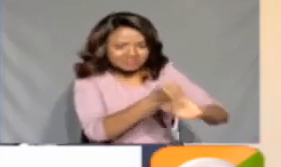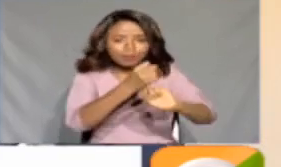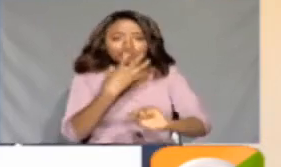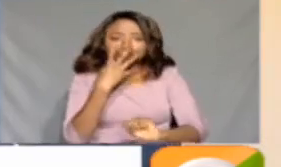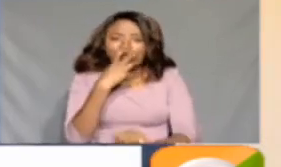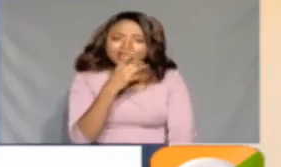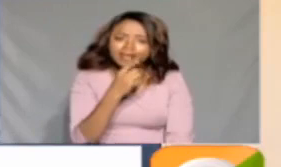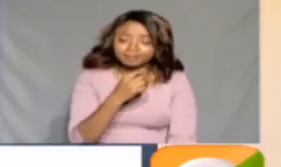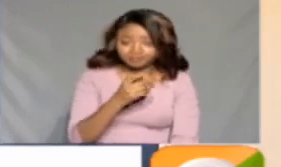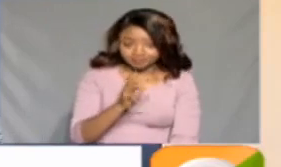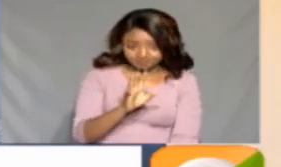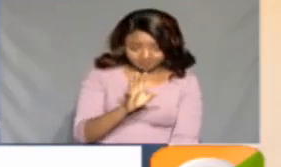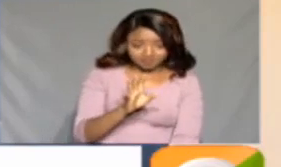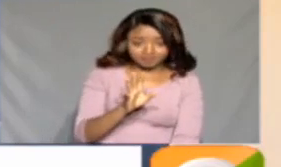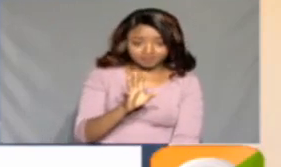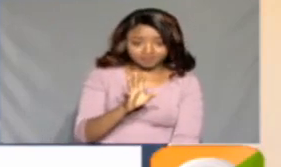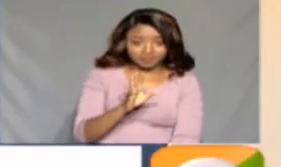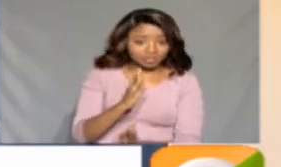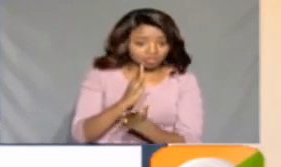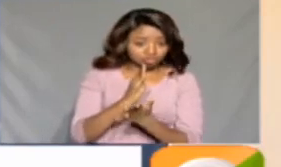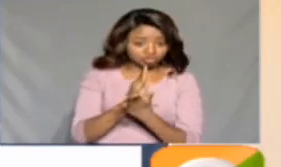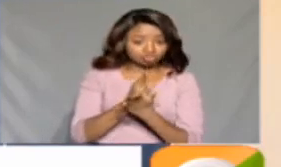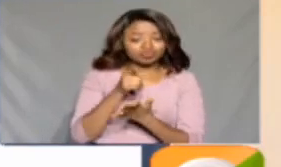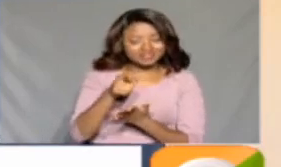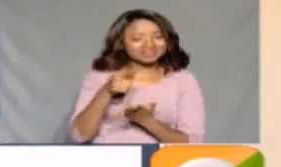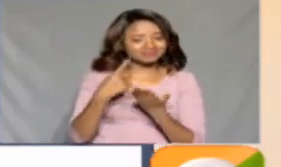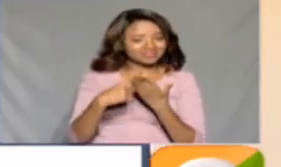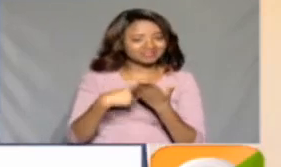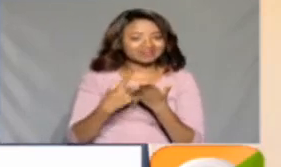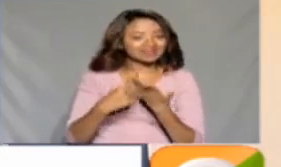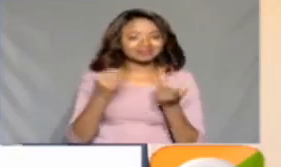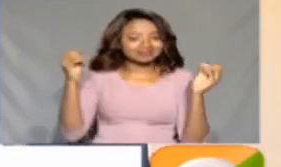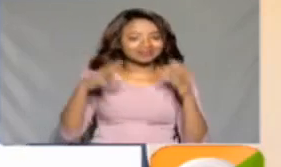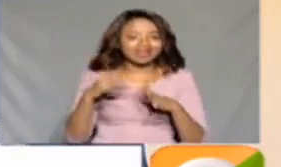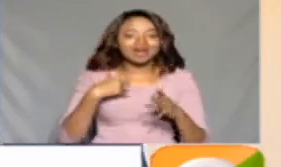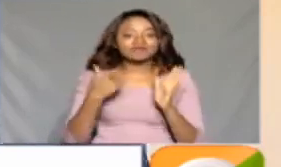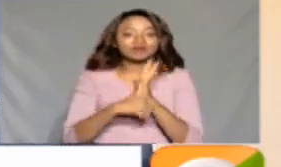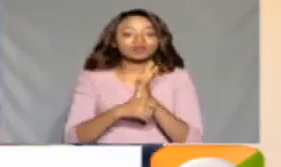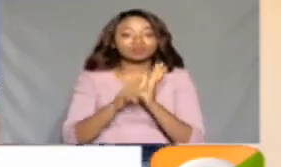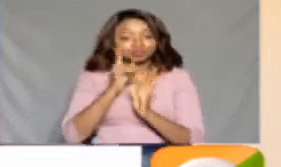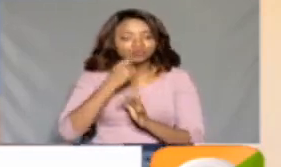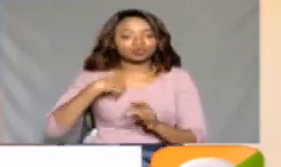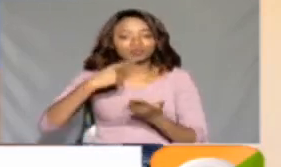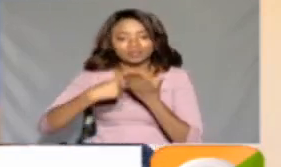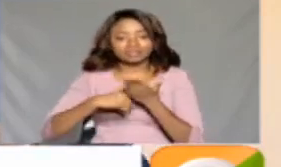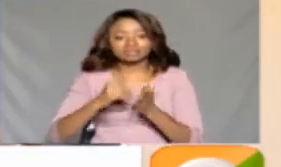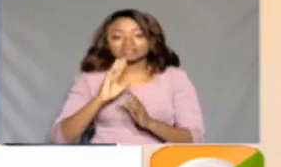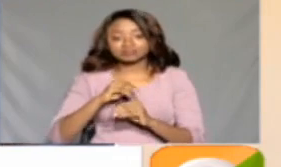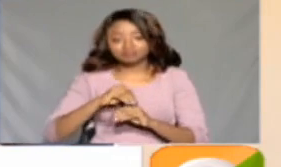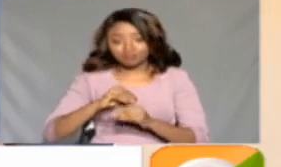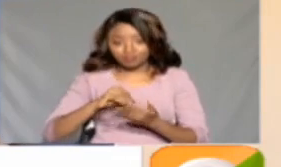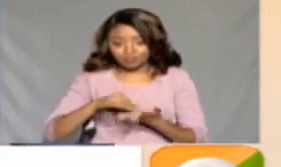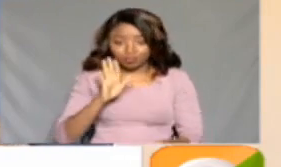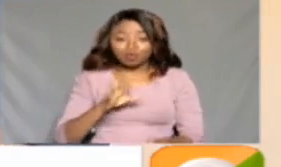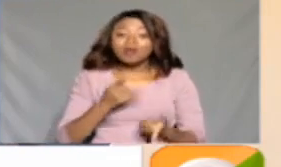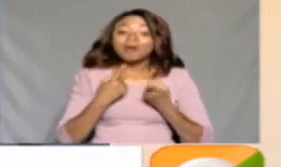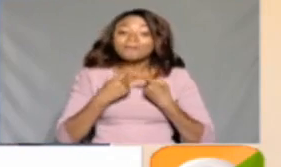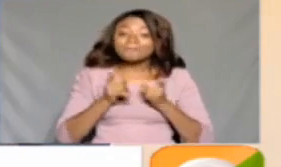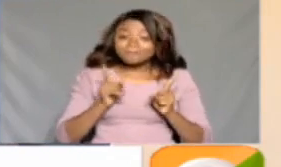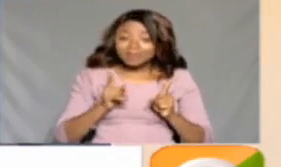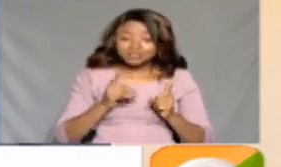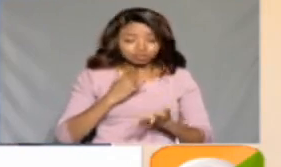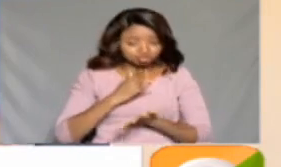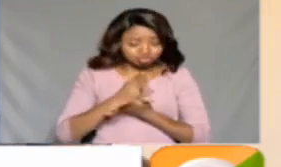candidate. Well, this is the cognitive dissonance that I was talking about, and as I told you, I'm going to talk about it tomorrow. We're getting a lot of